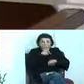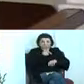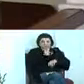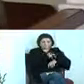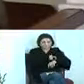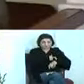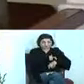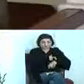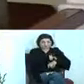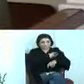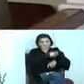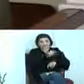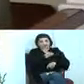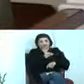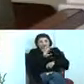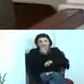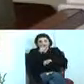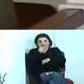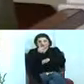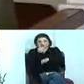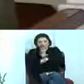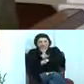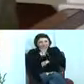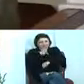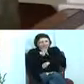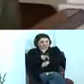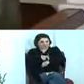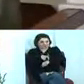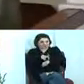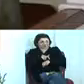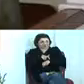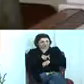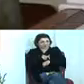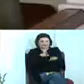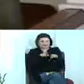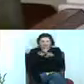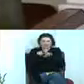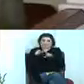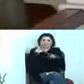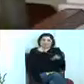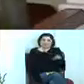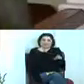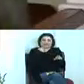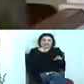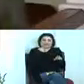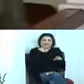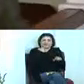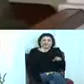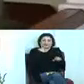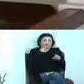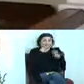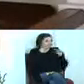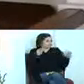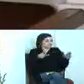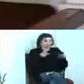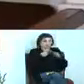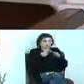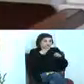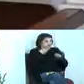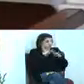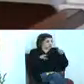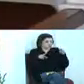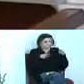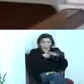and an appointed time. Like I said, there are no shortcuts.